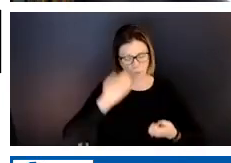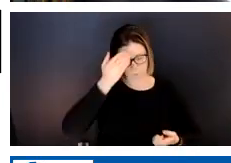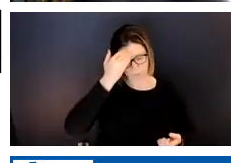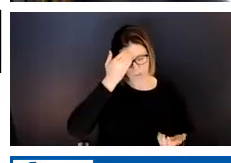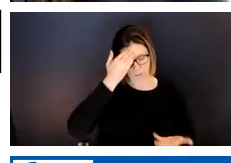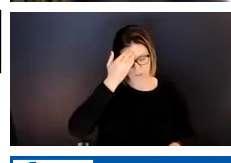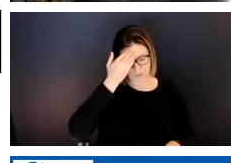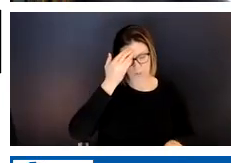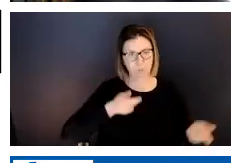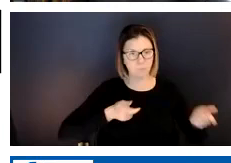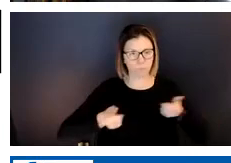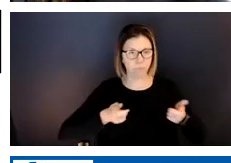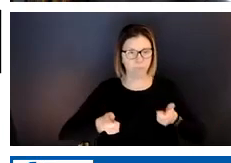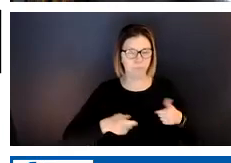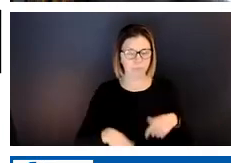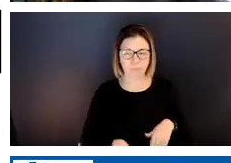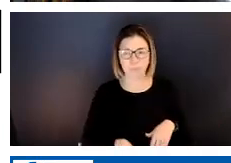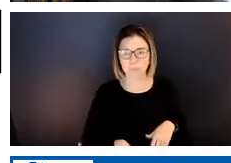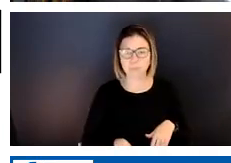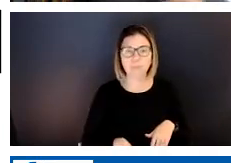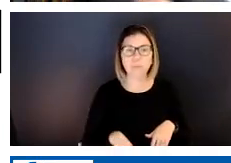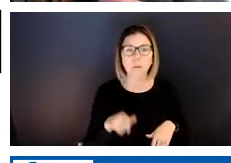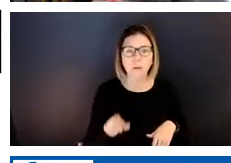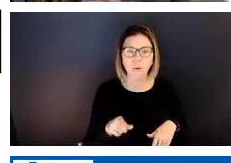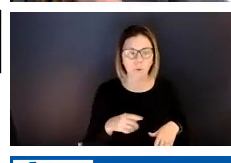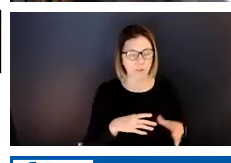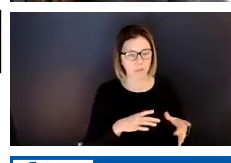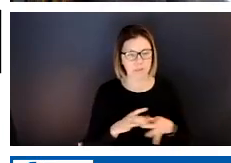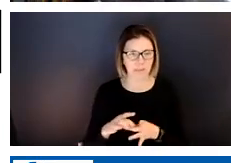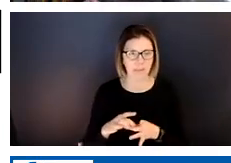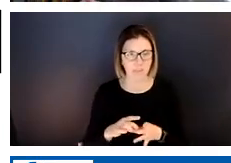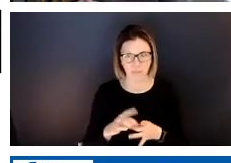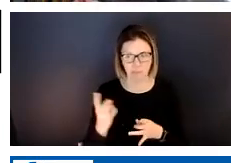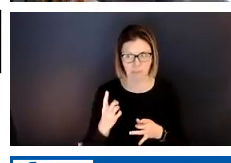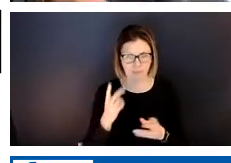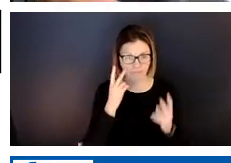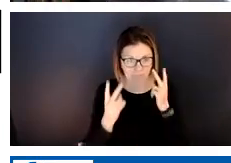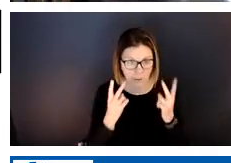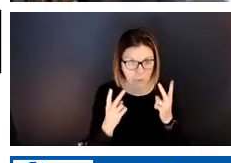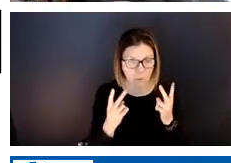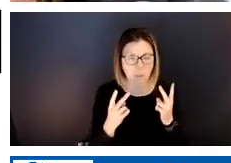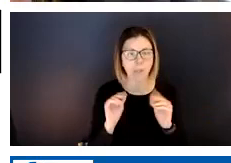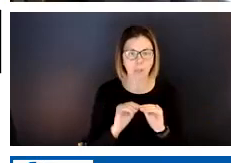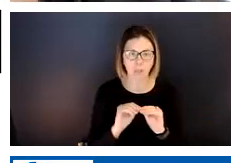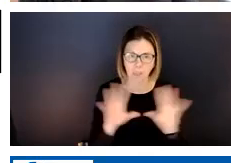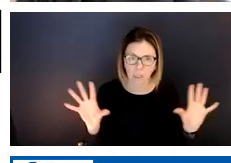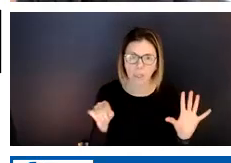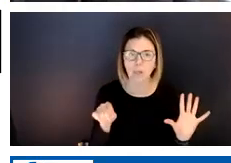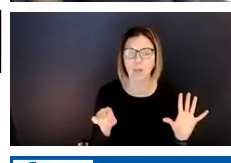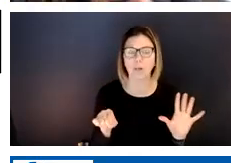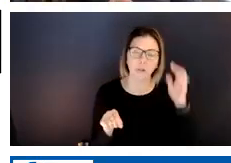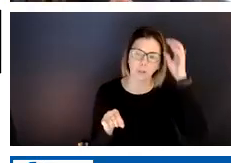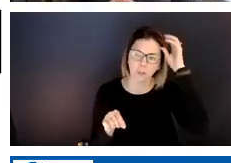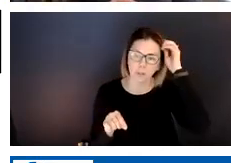emotional regulation. We attach these things to something that is very visual, very concrete. We can